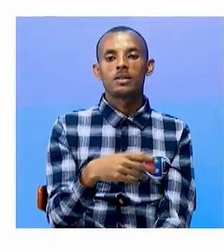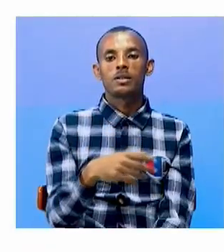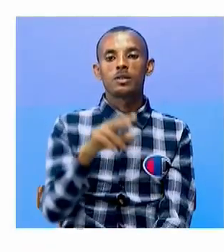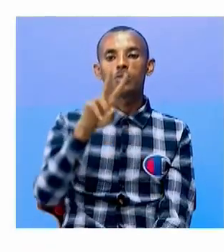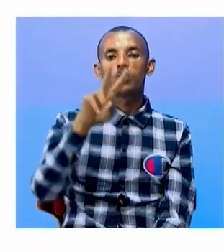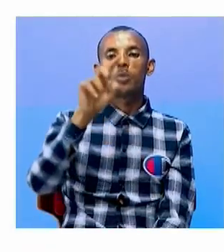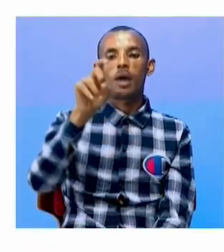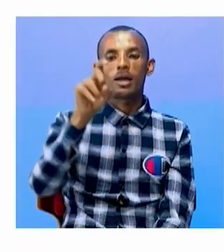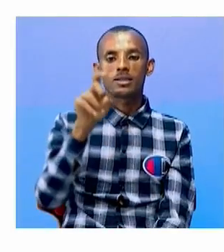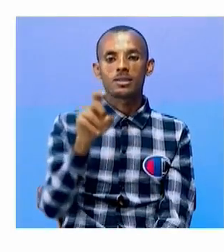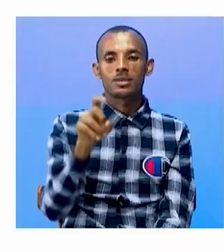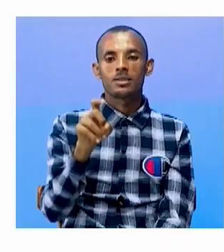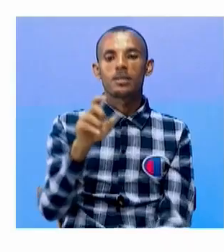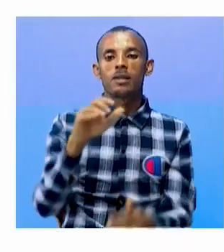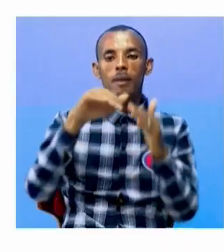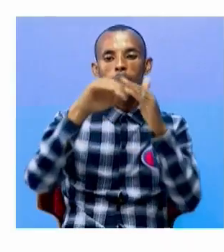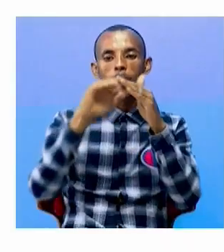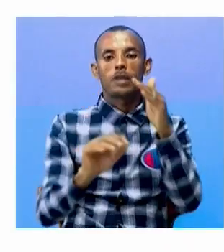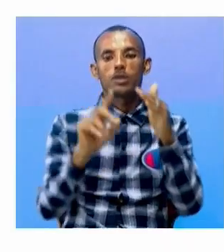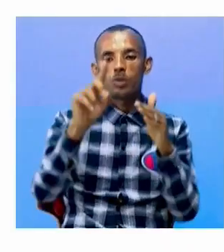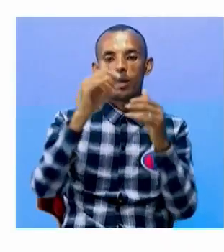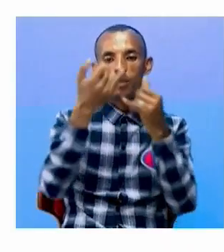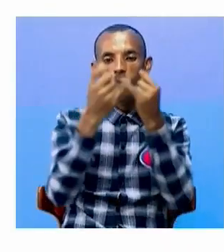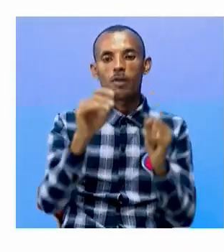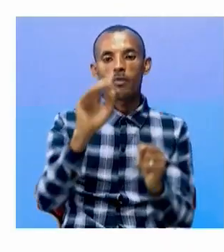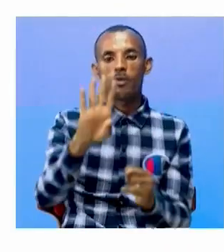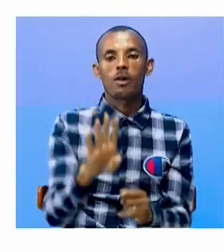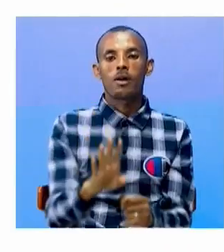2x minus 1 over 4.